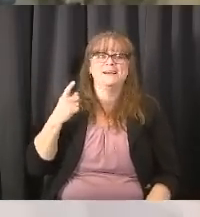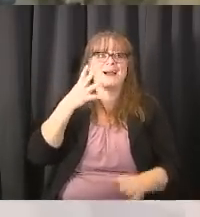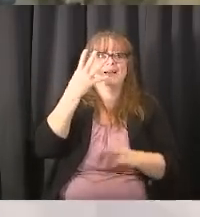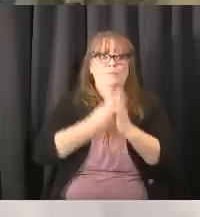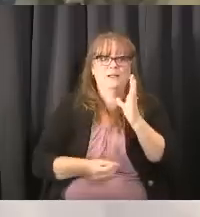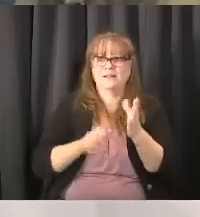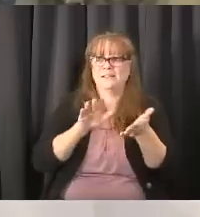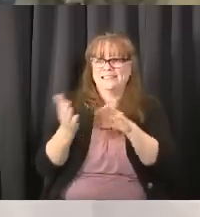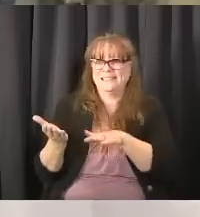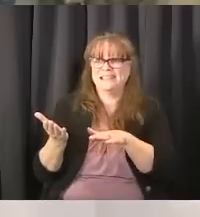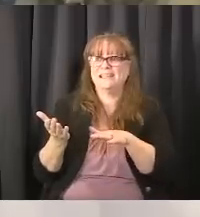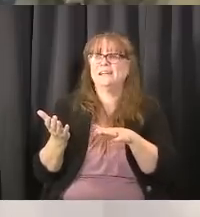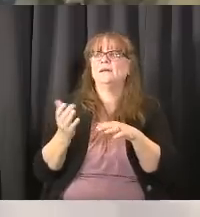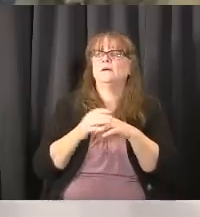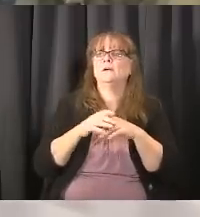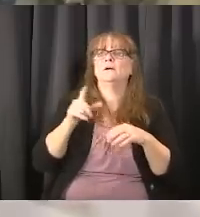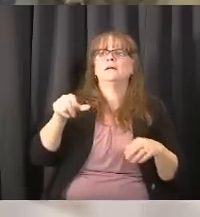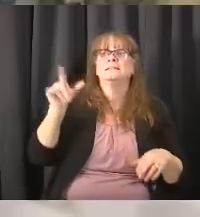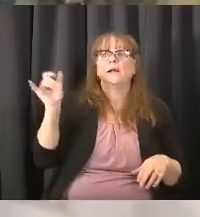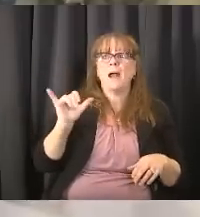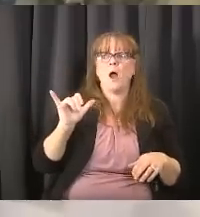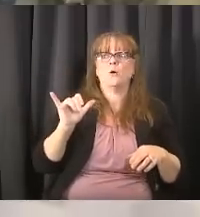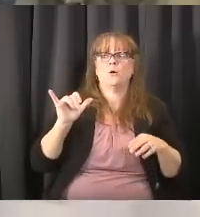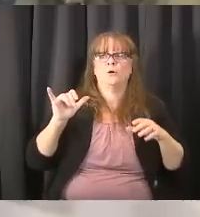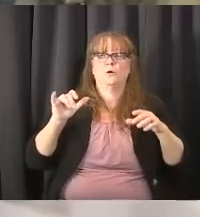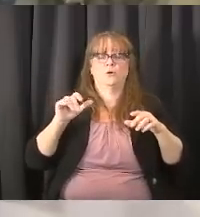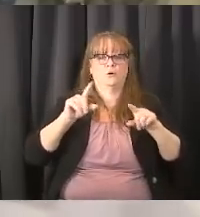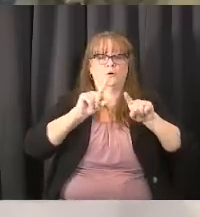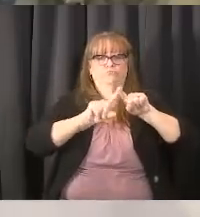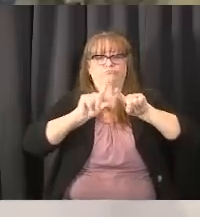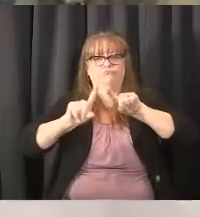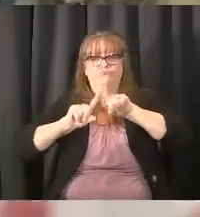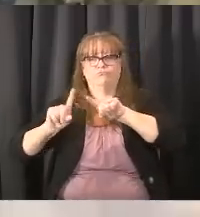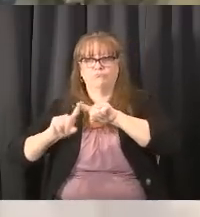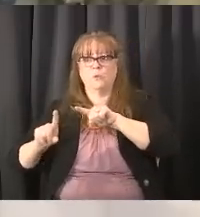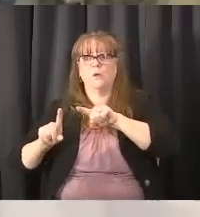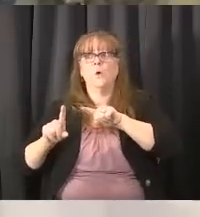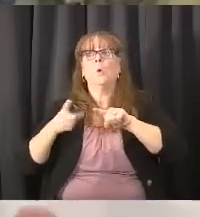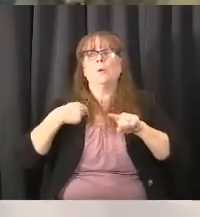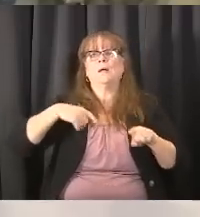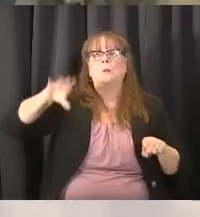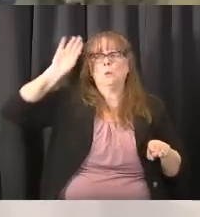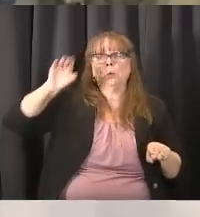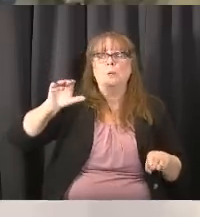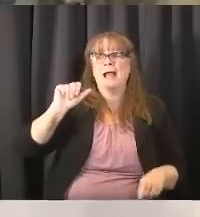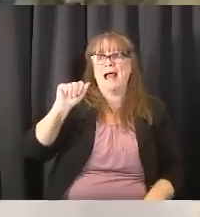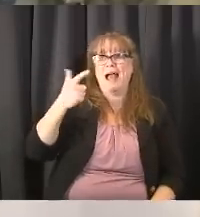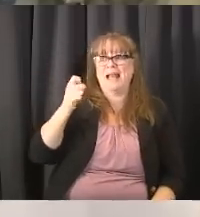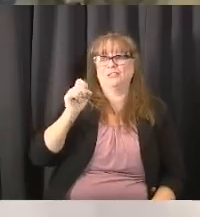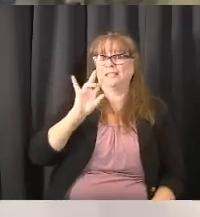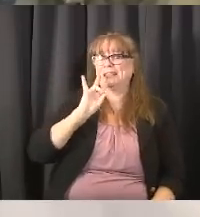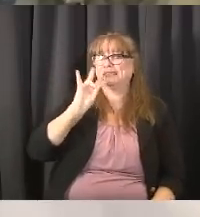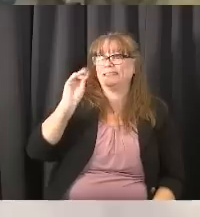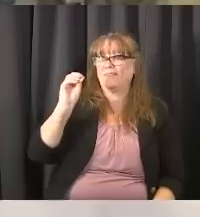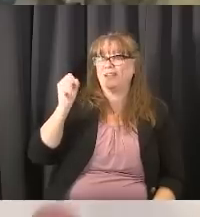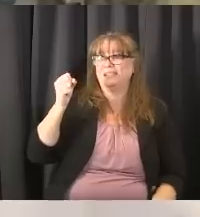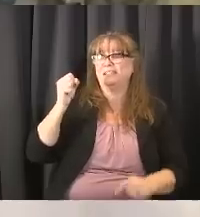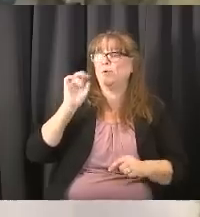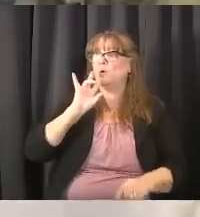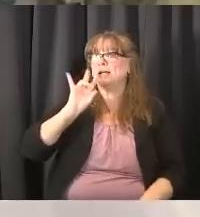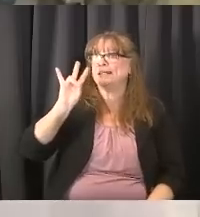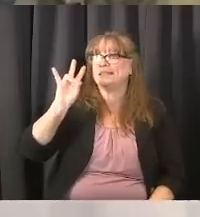And what we know is that age over 75, age over 70 is a single important confounding variable